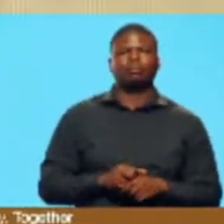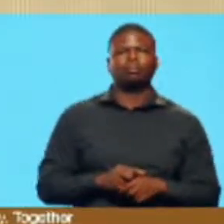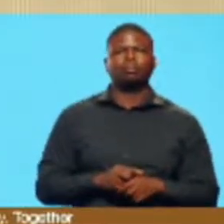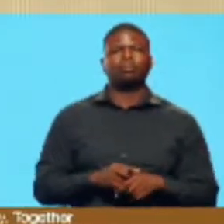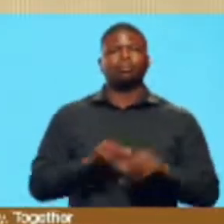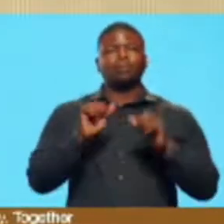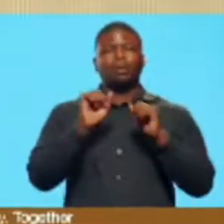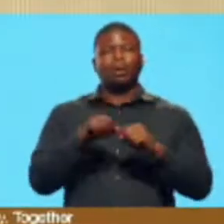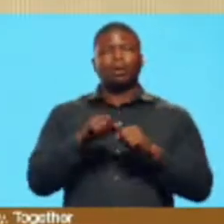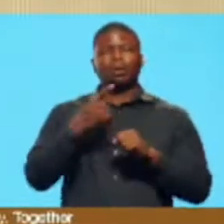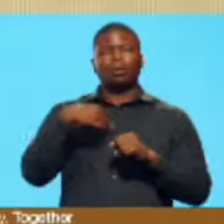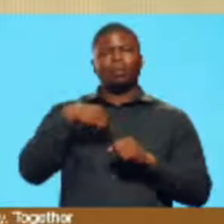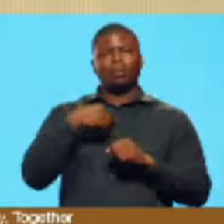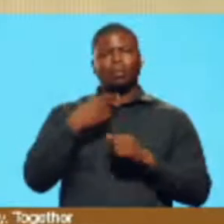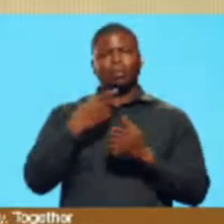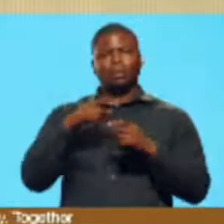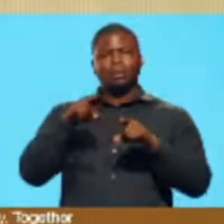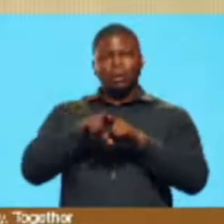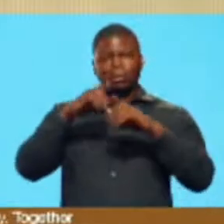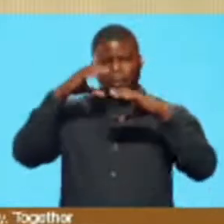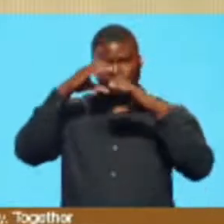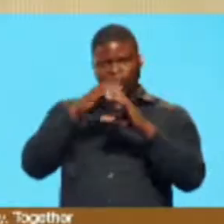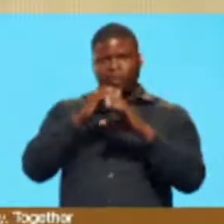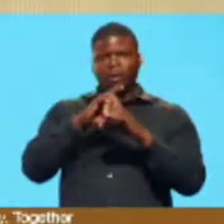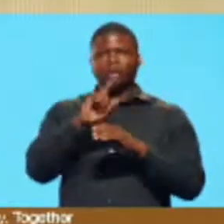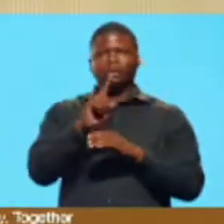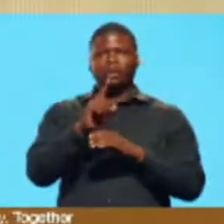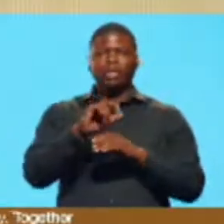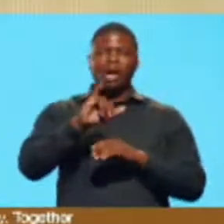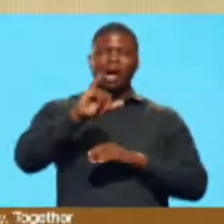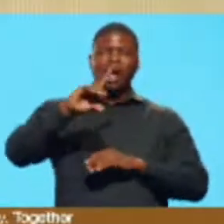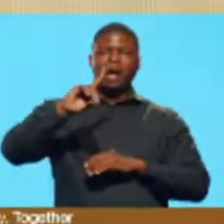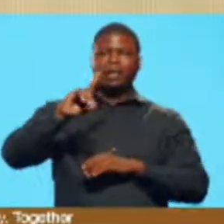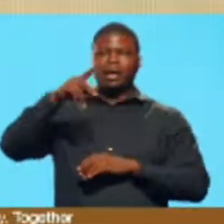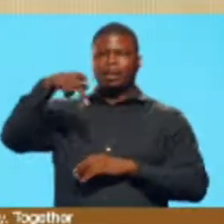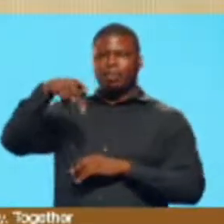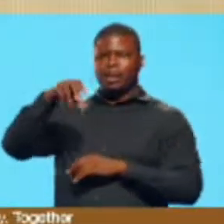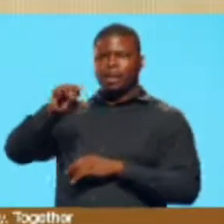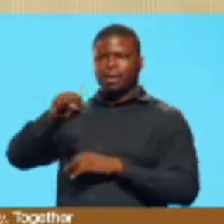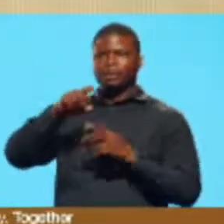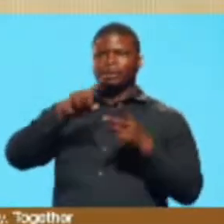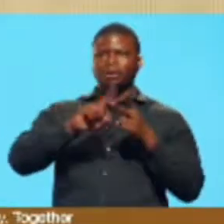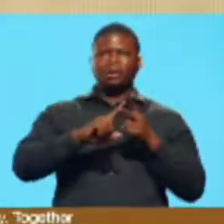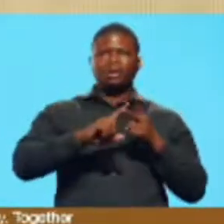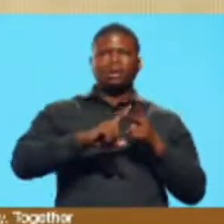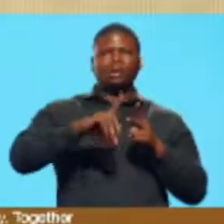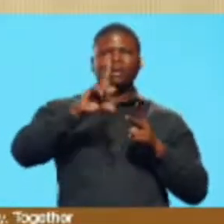look at how the IPs, the DDM,